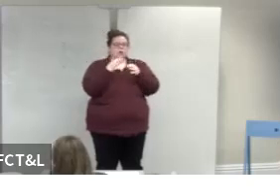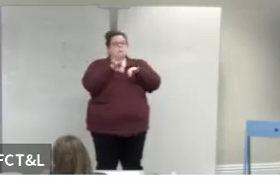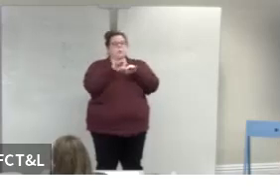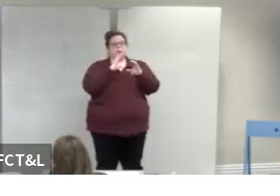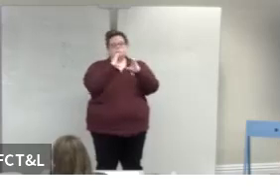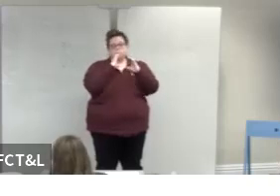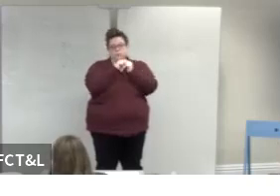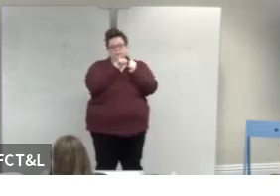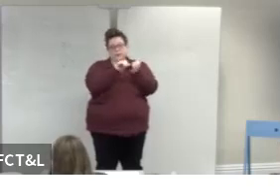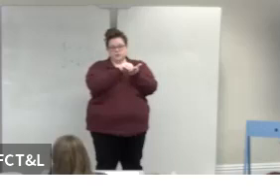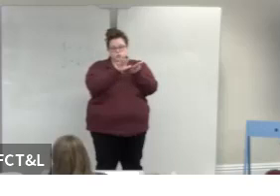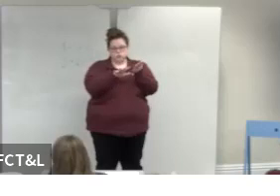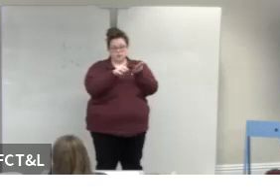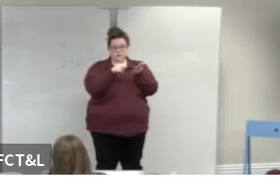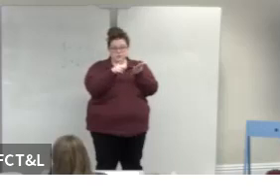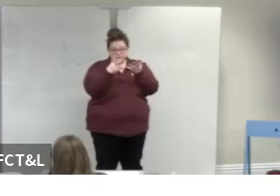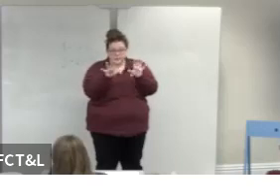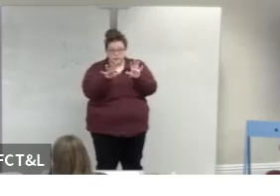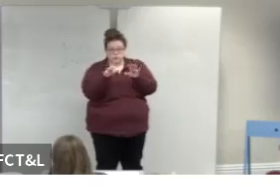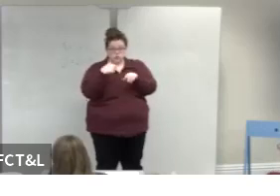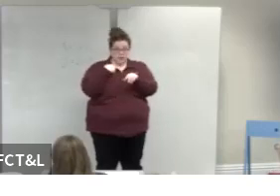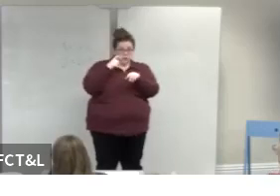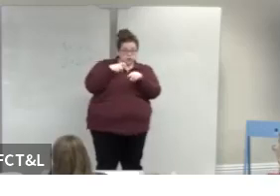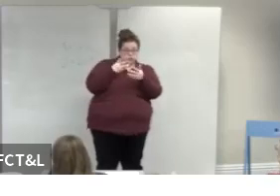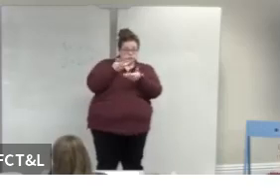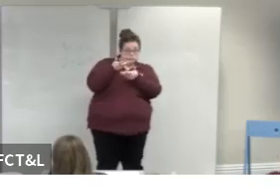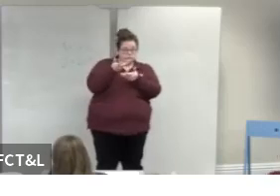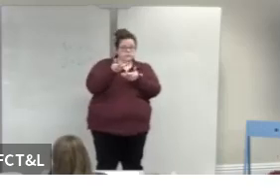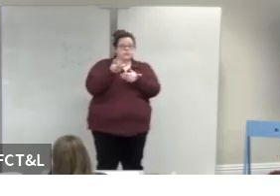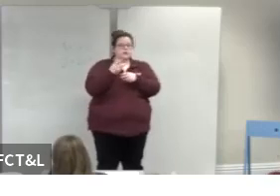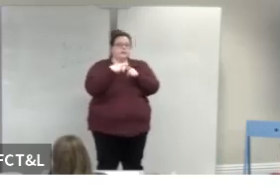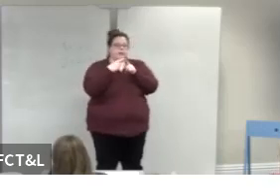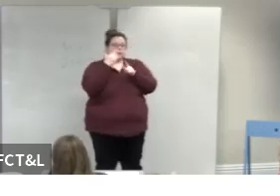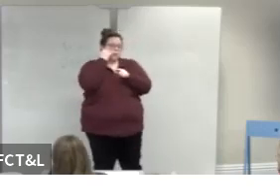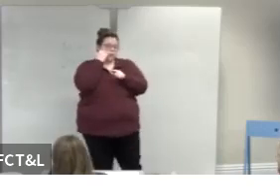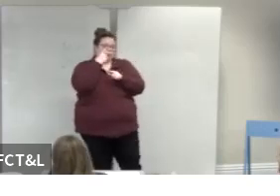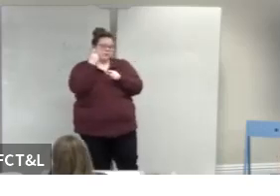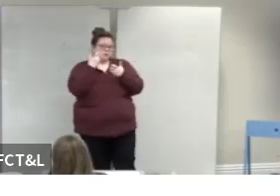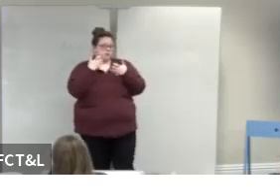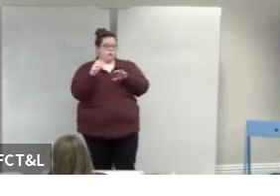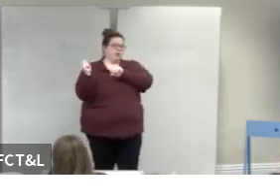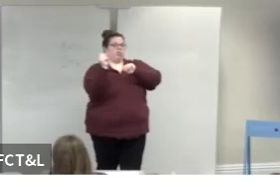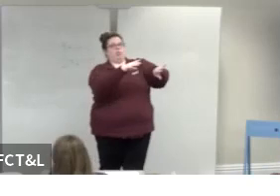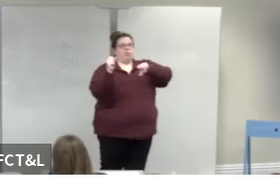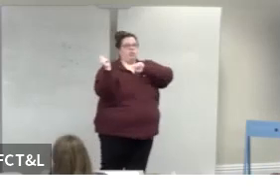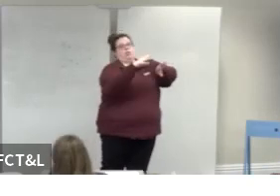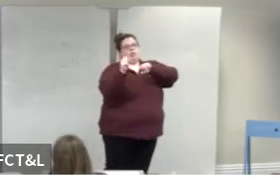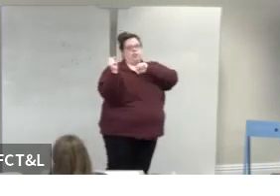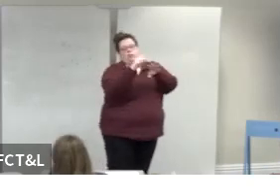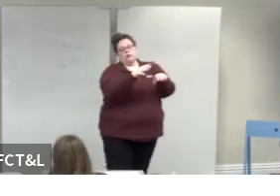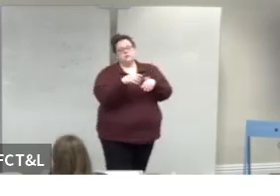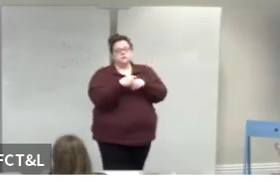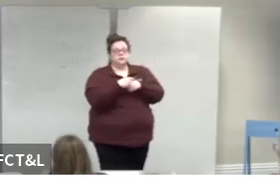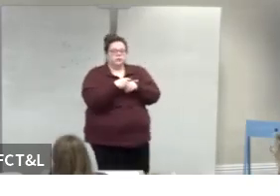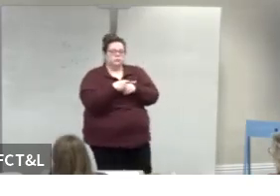even give it thought. So I would just say to ask, should I make that request or would you like to? And then they just know. And